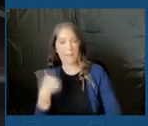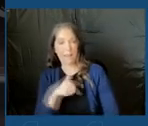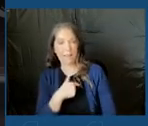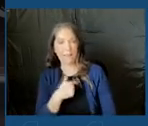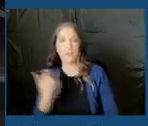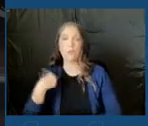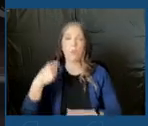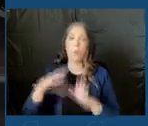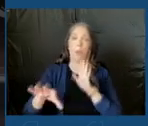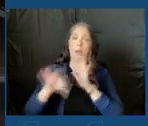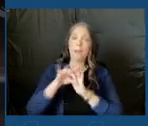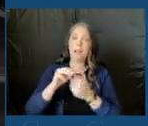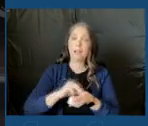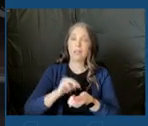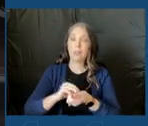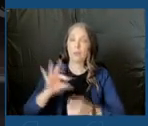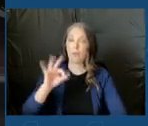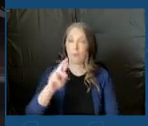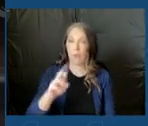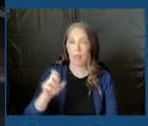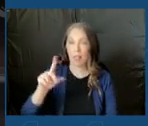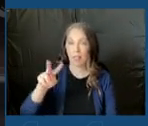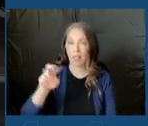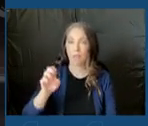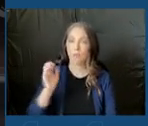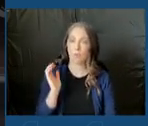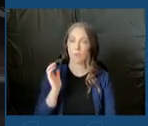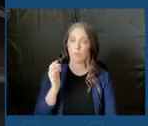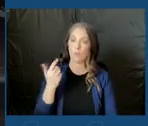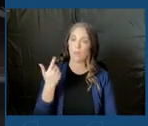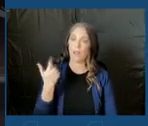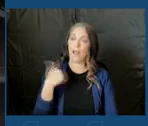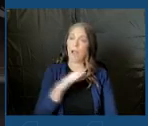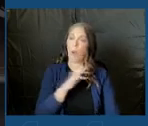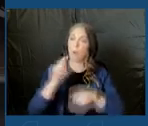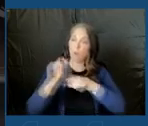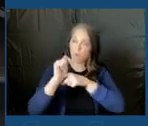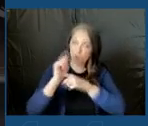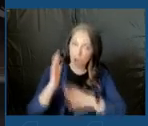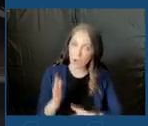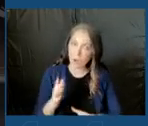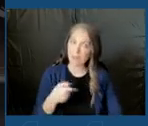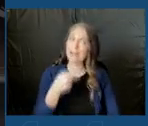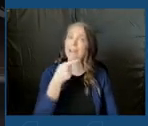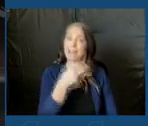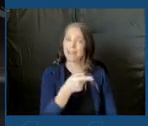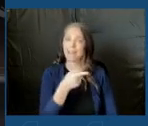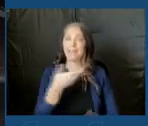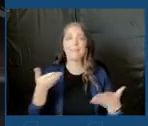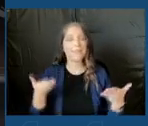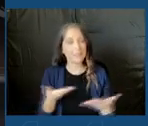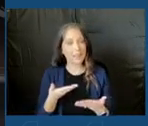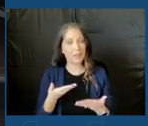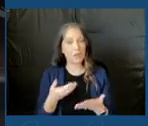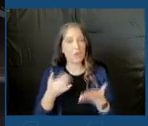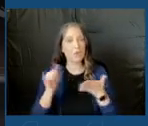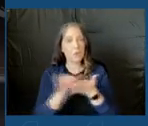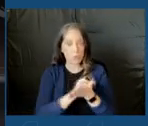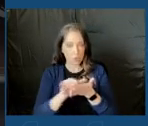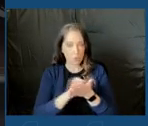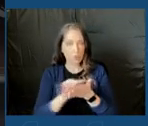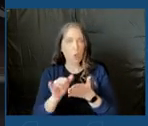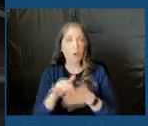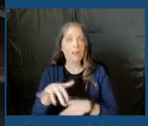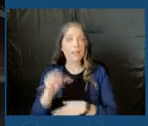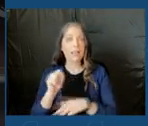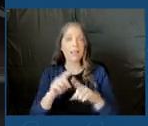to lead our training, to be our bridge to the scientific community, and he is without peer, not only in New York City, but across the